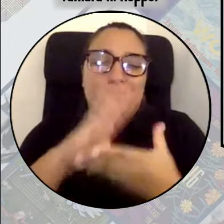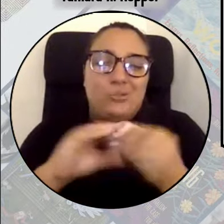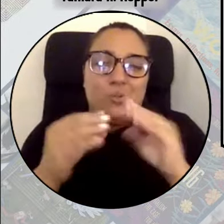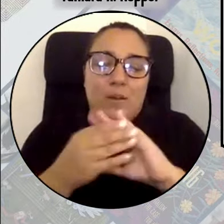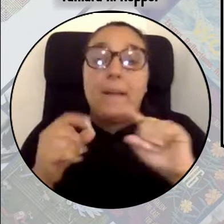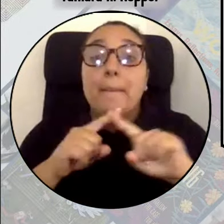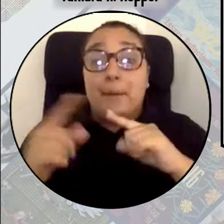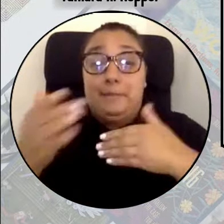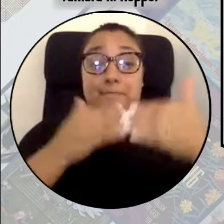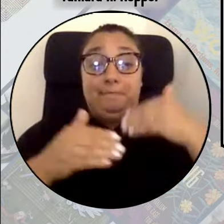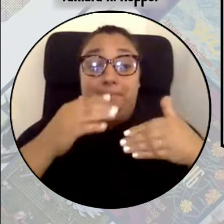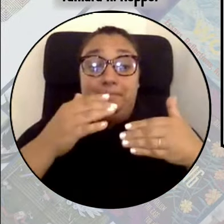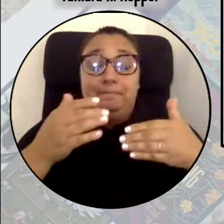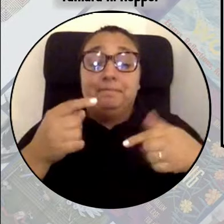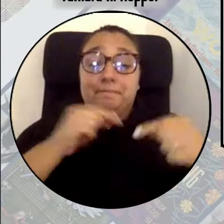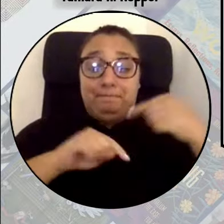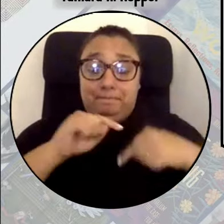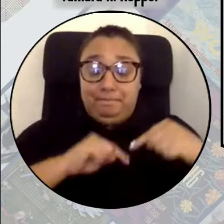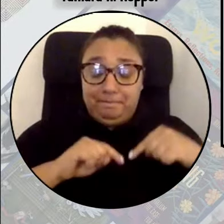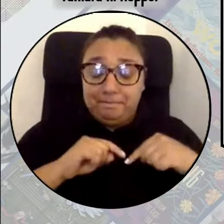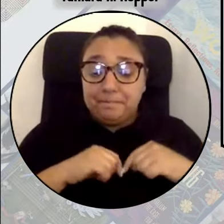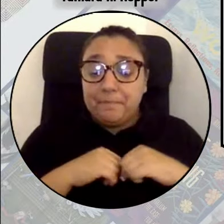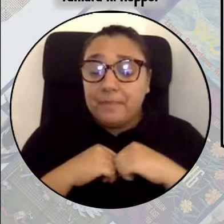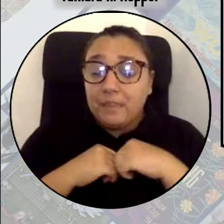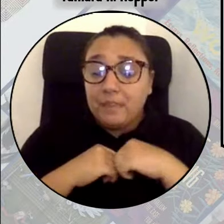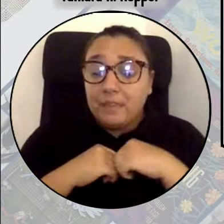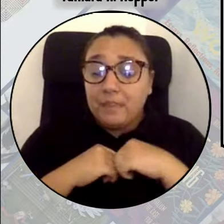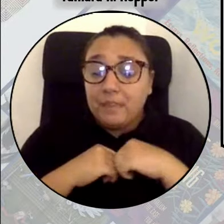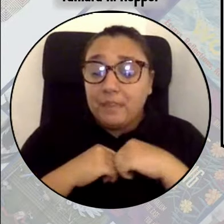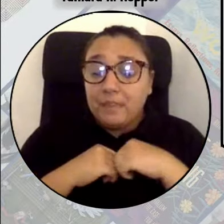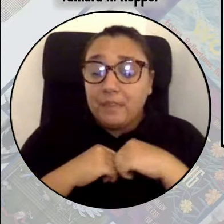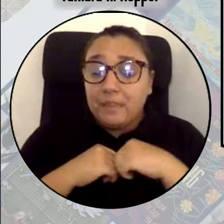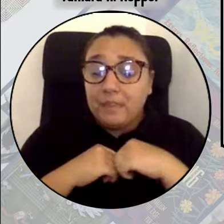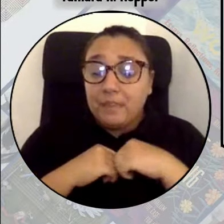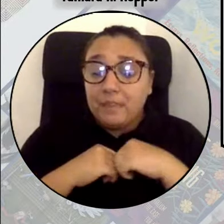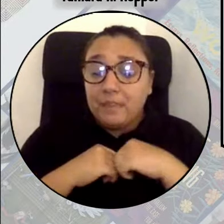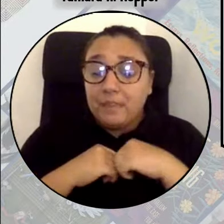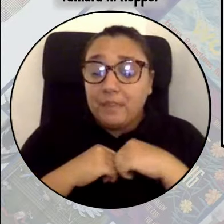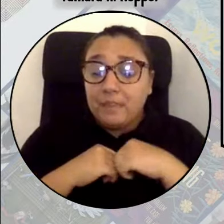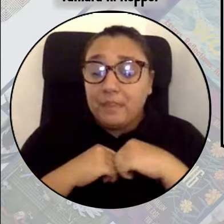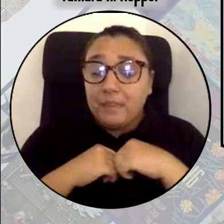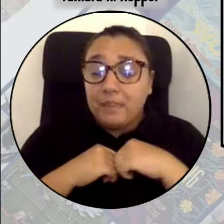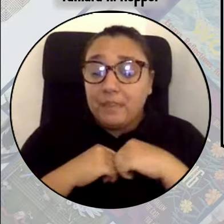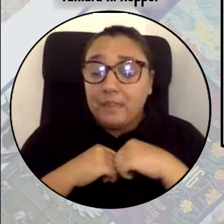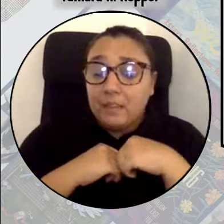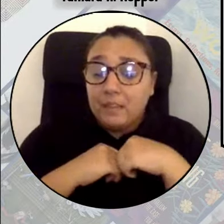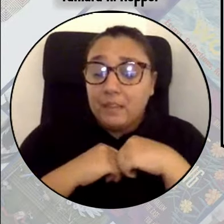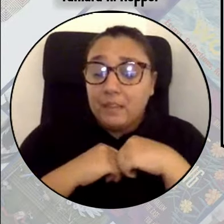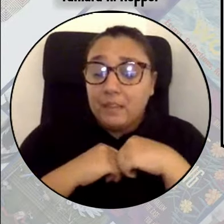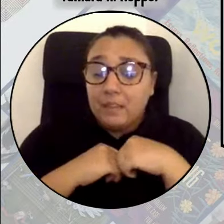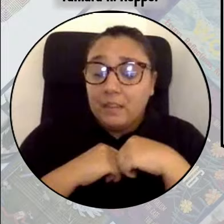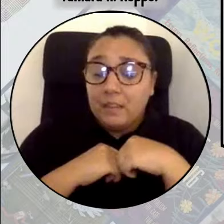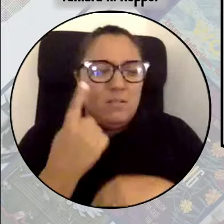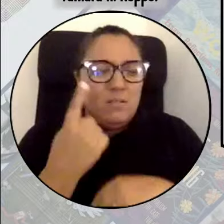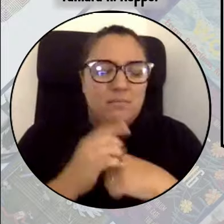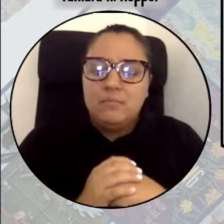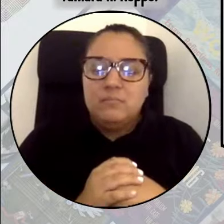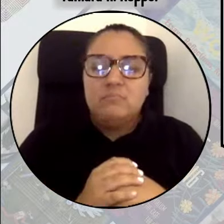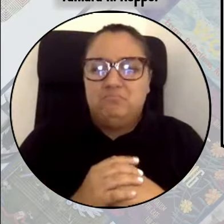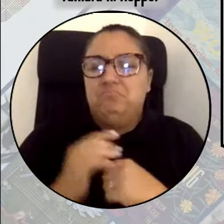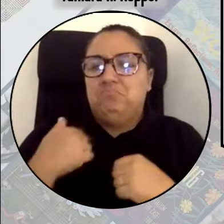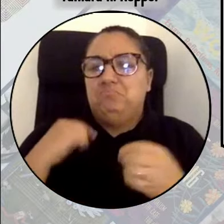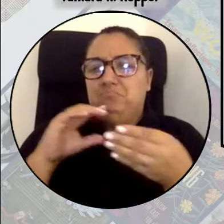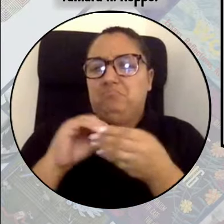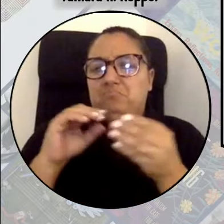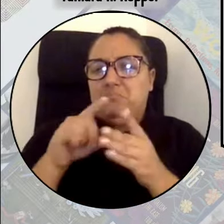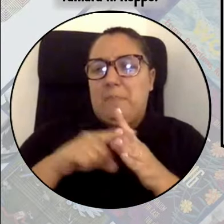we're going to go back to refugees and asylees, but, you know, I want to talk about this really quickly. One of the things I said at the beginning of my presentation